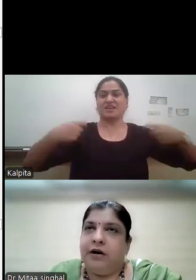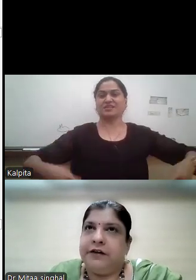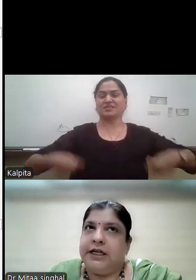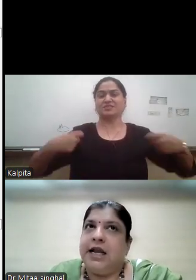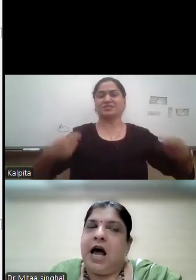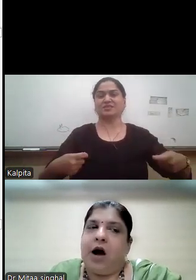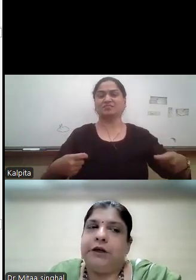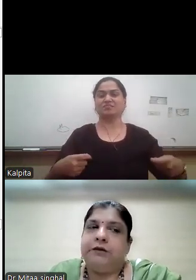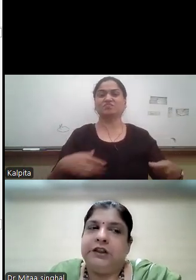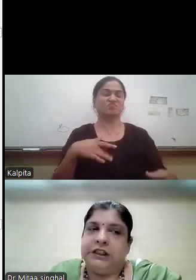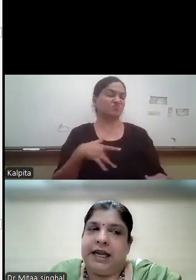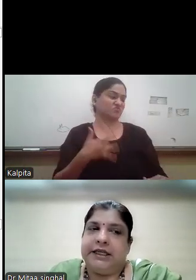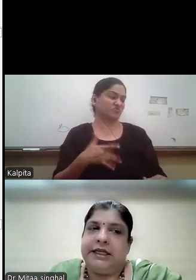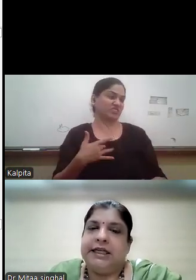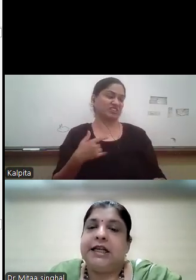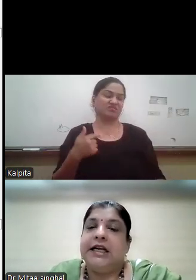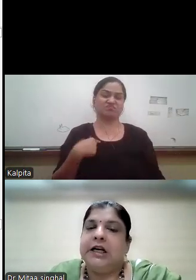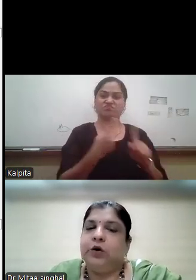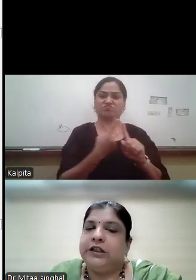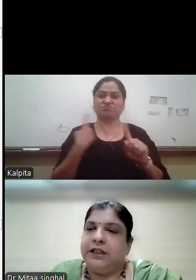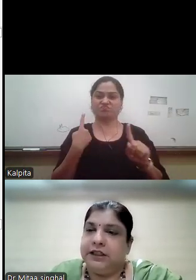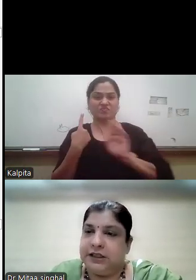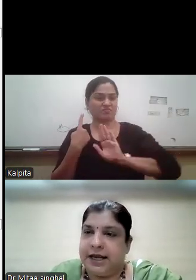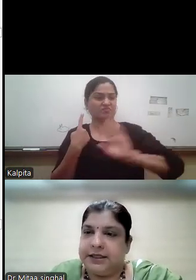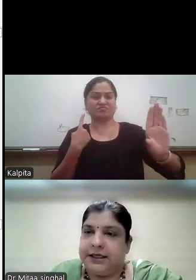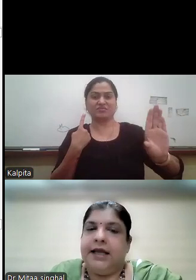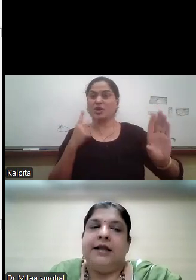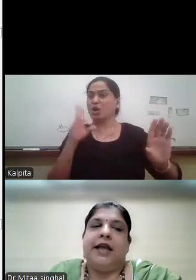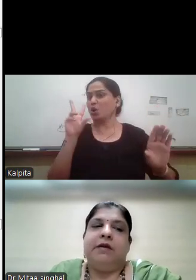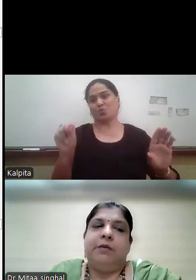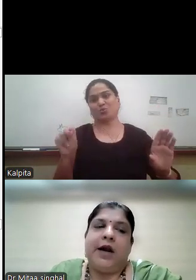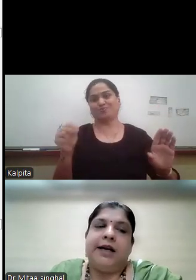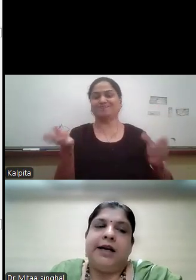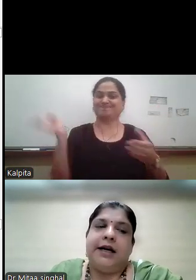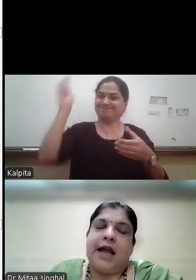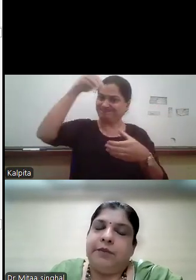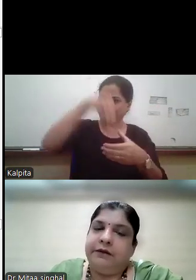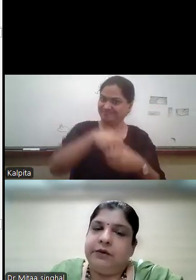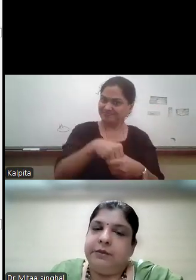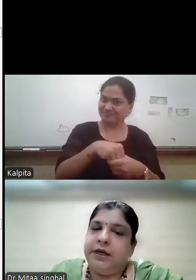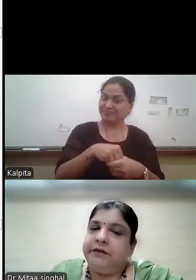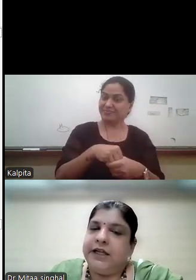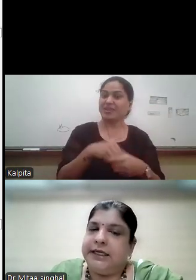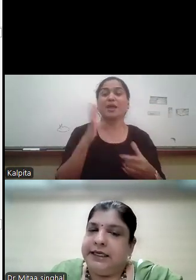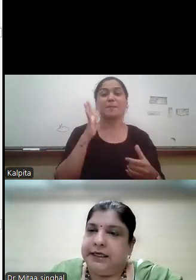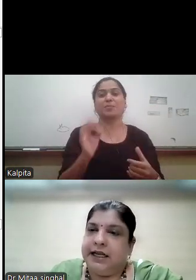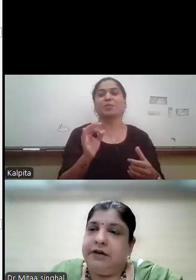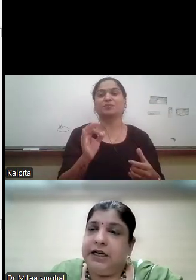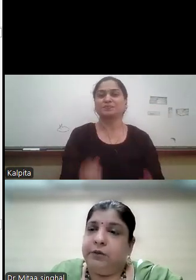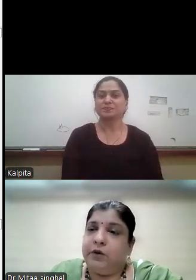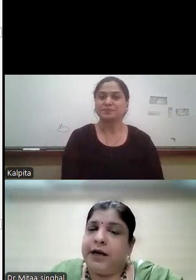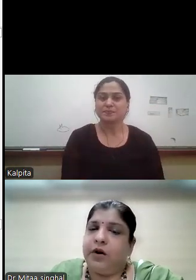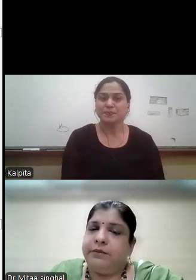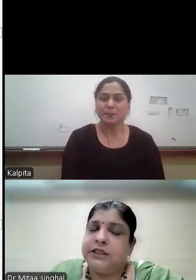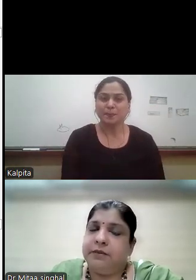does not feel out of the society. He is inclusive in the society. Then we provide adaptive equipment if they are needed. Then we need